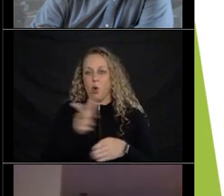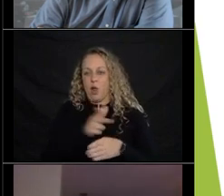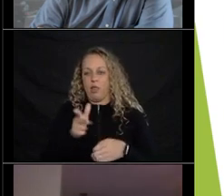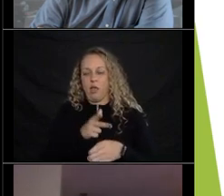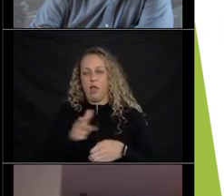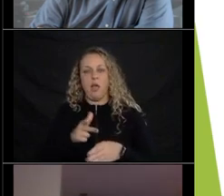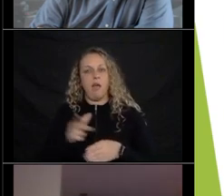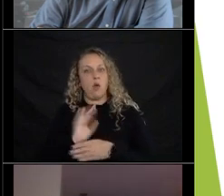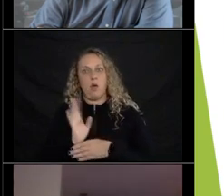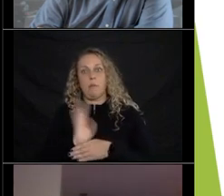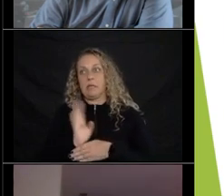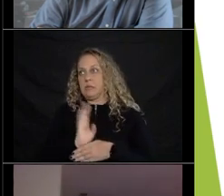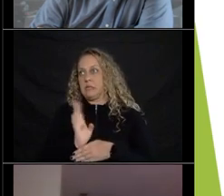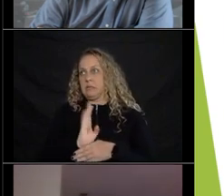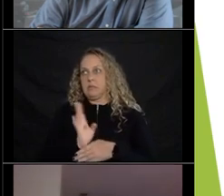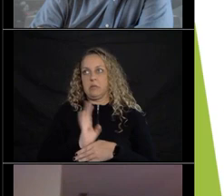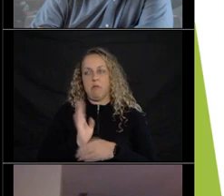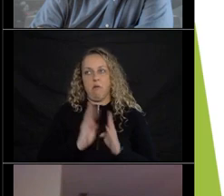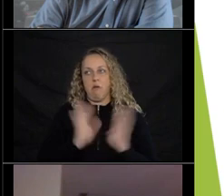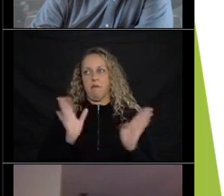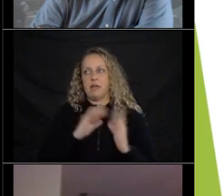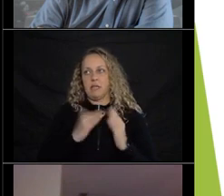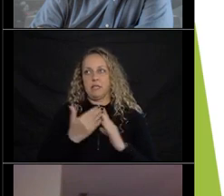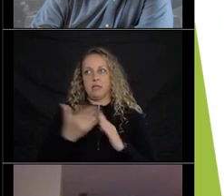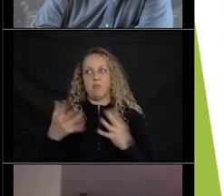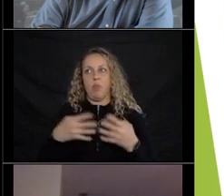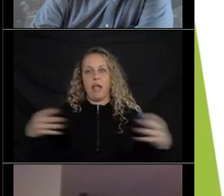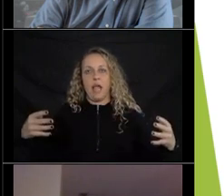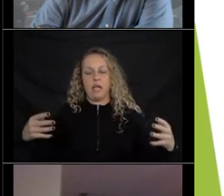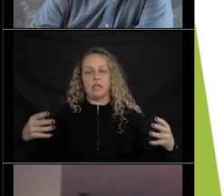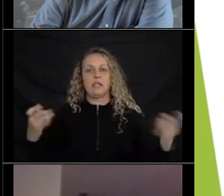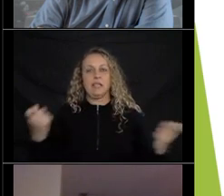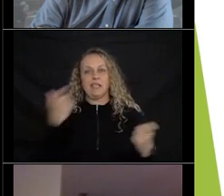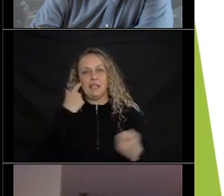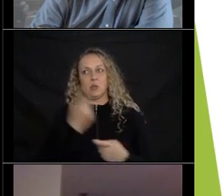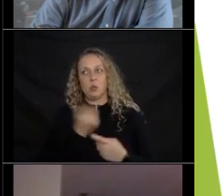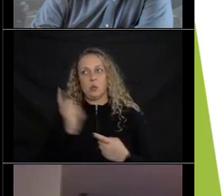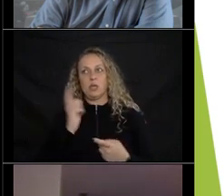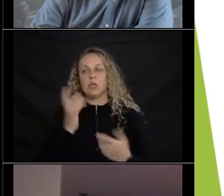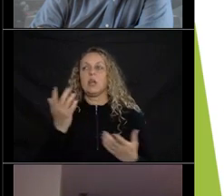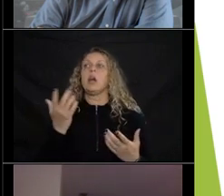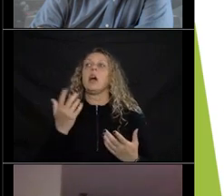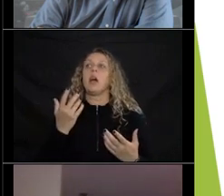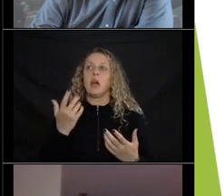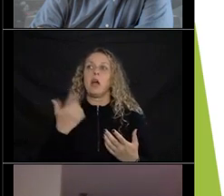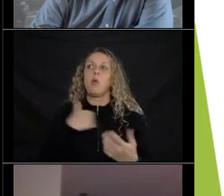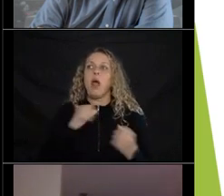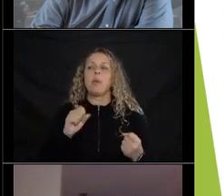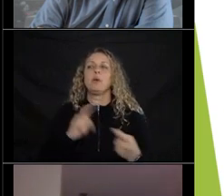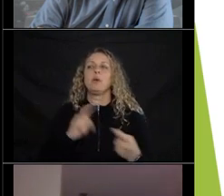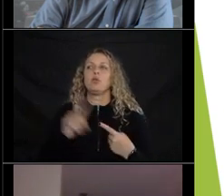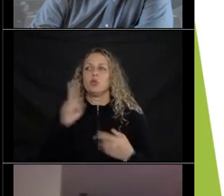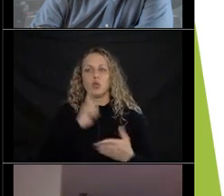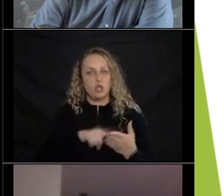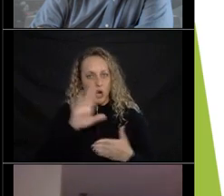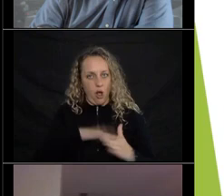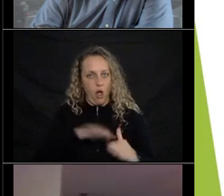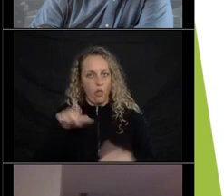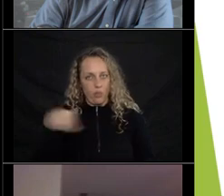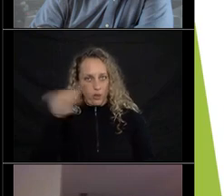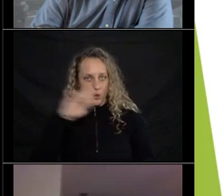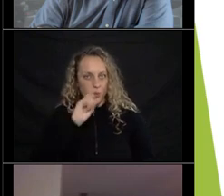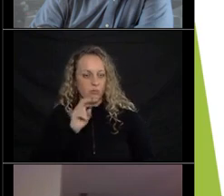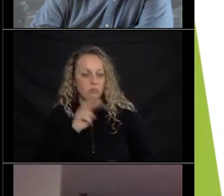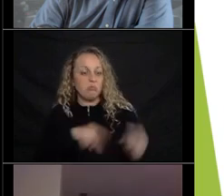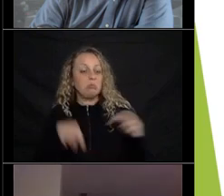busy place. City put in the gates this past week, and we were able to check on those as we were down